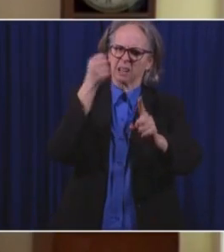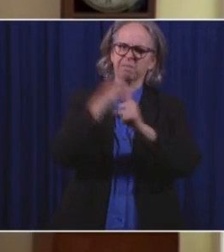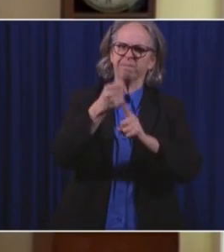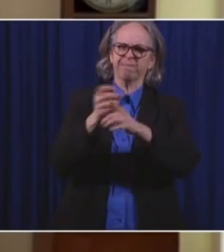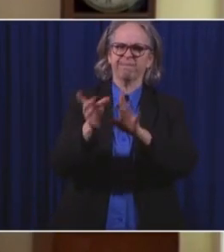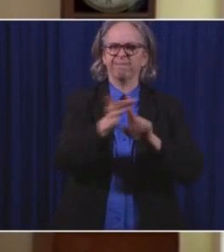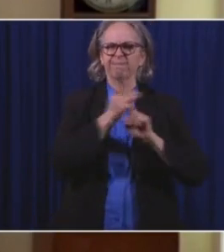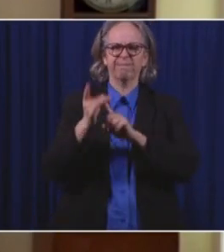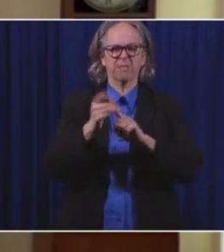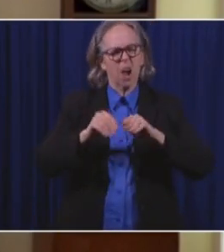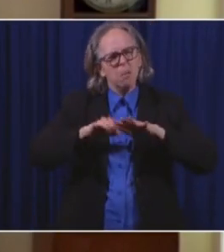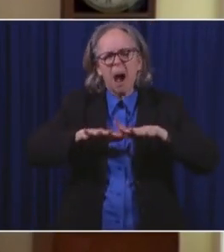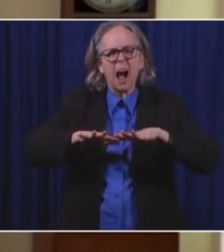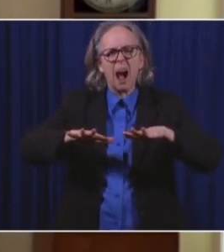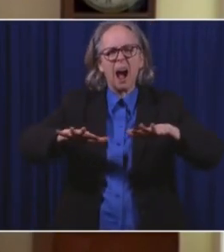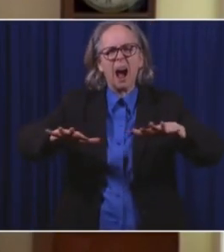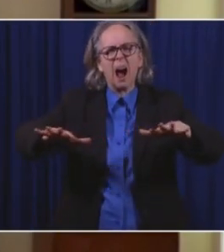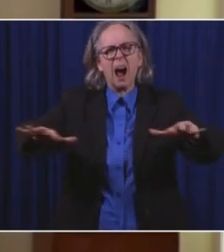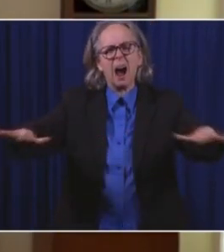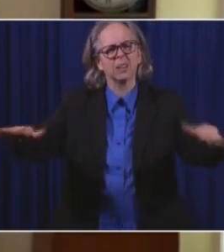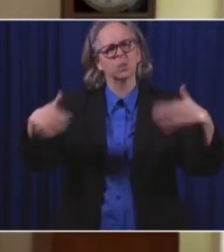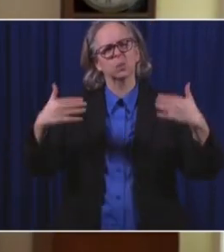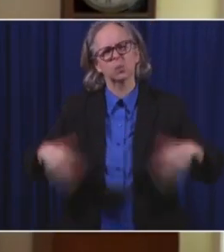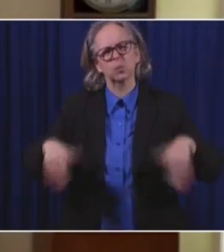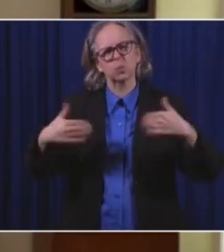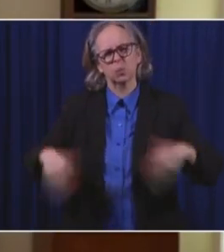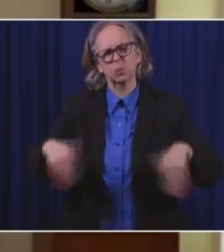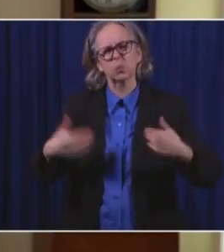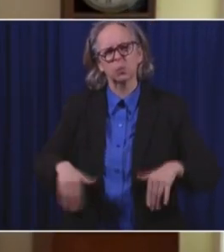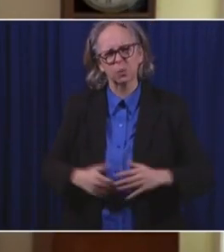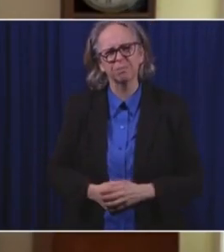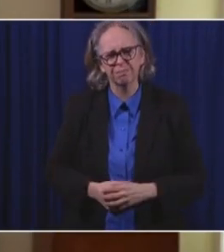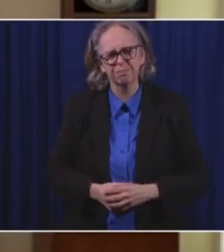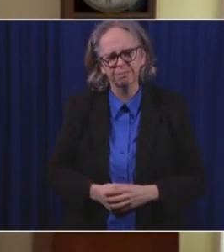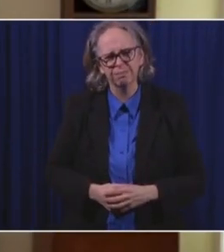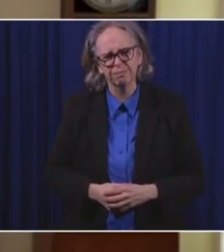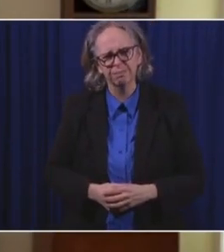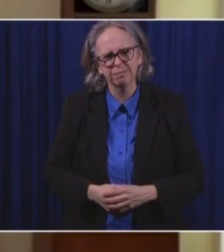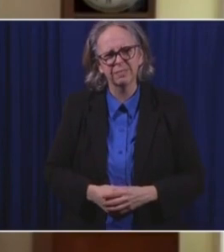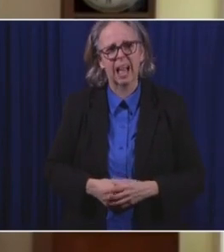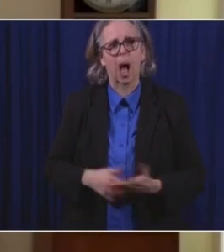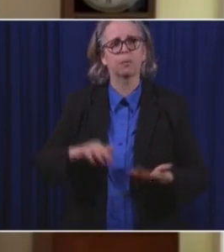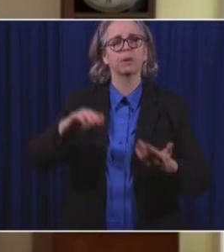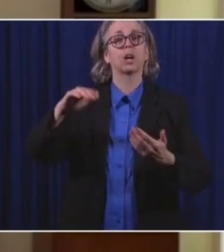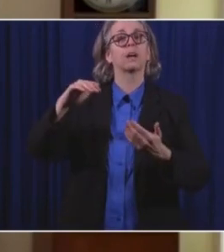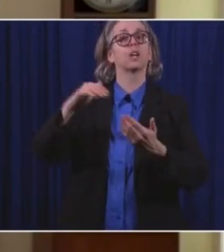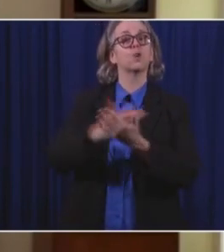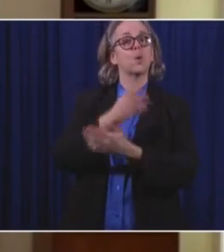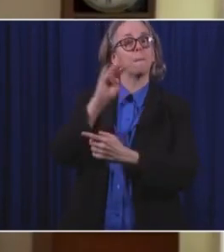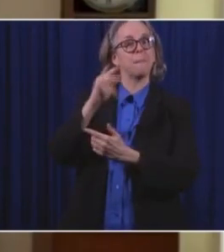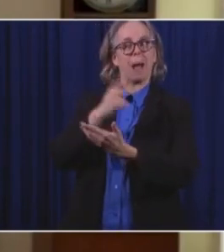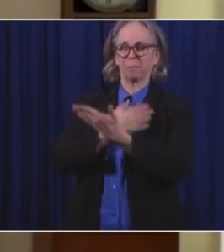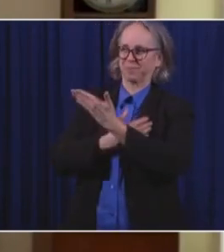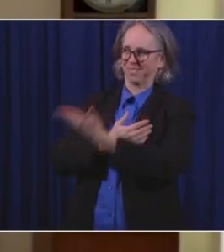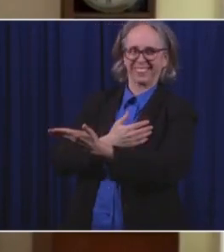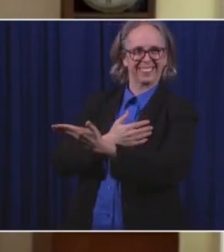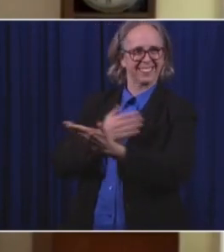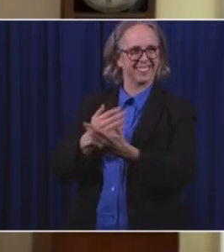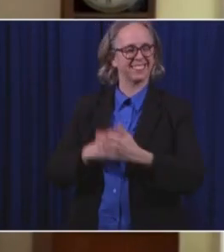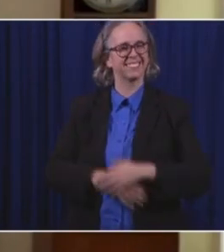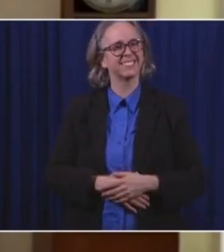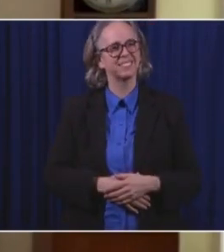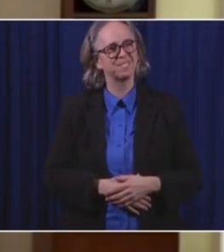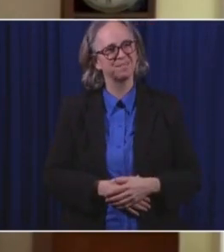COVID spread today. Let's look at our new map for today.